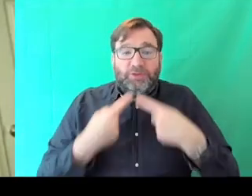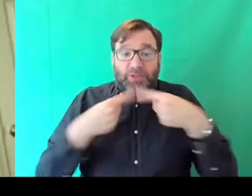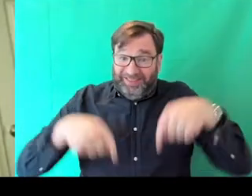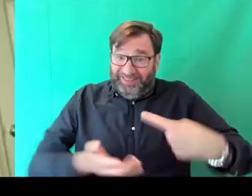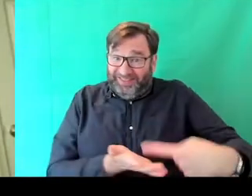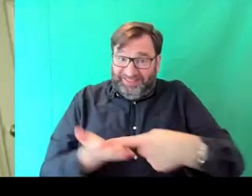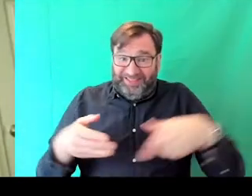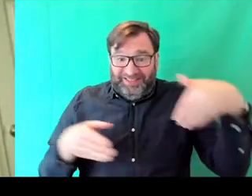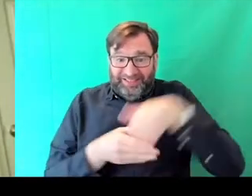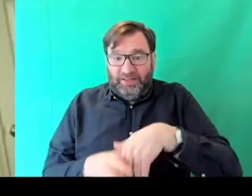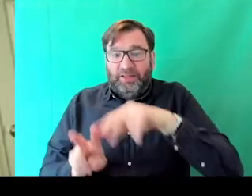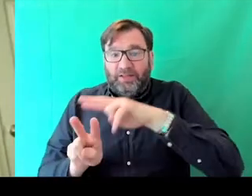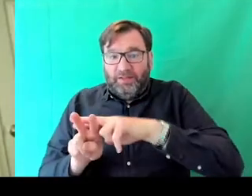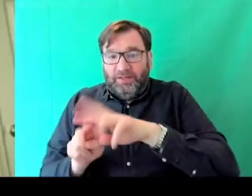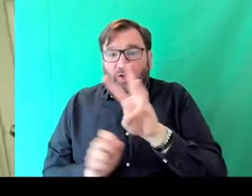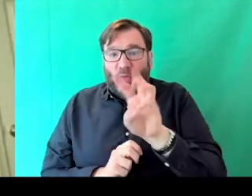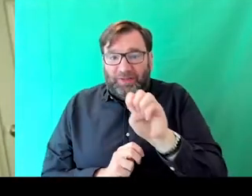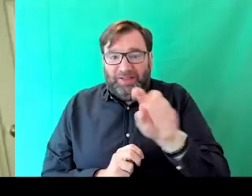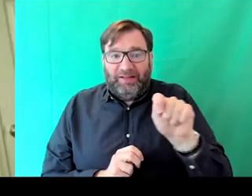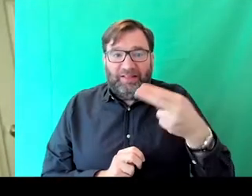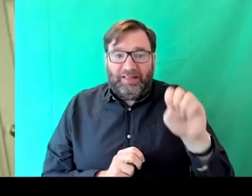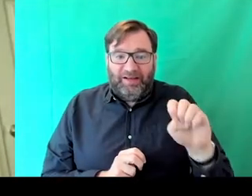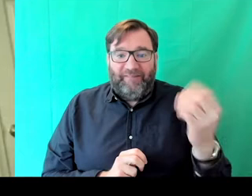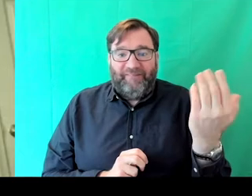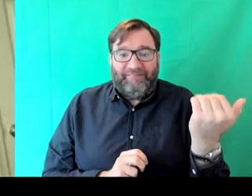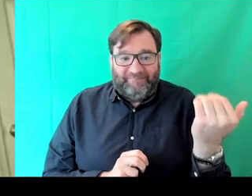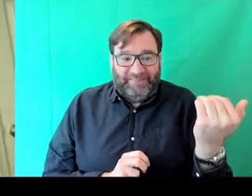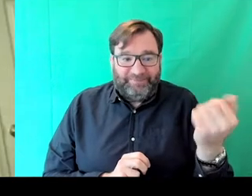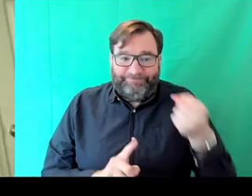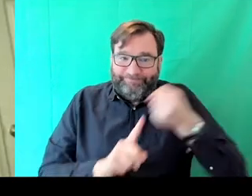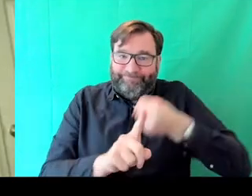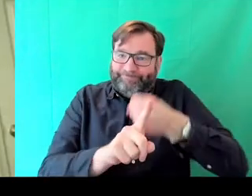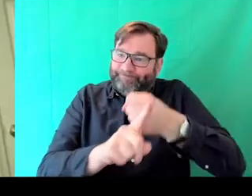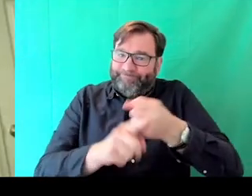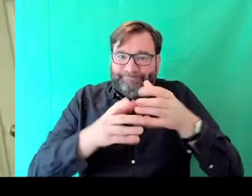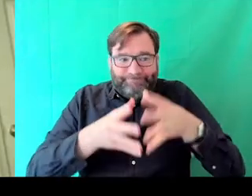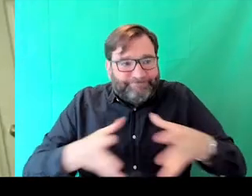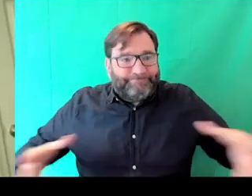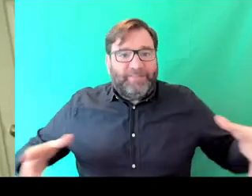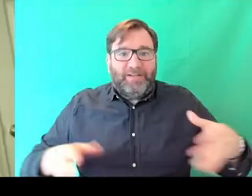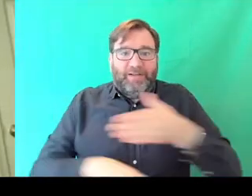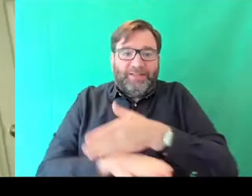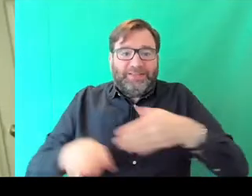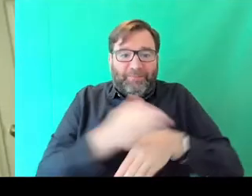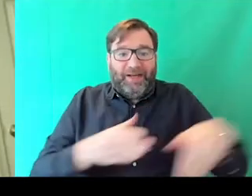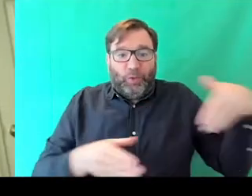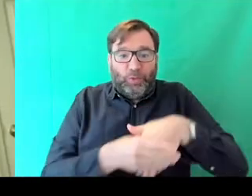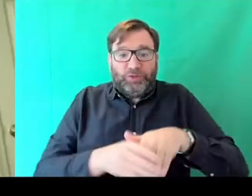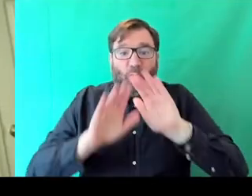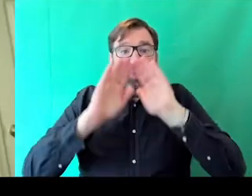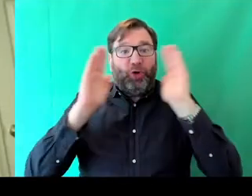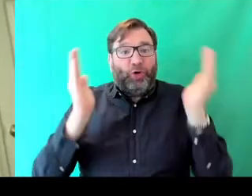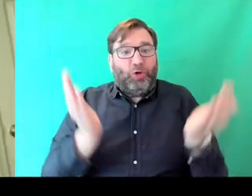sports and business. The Valuable 500 is honored to represent the voice of the global business community in that